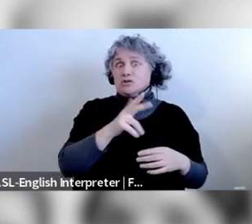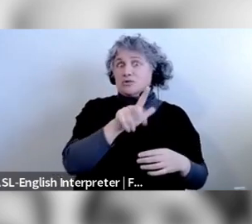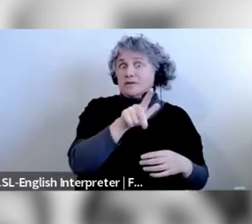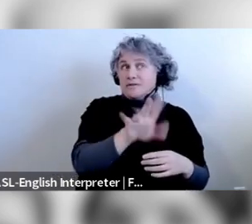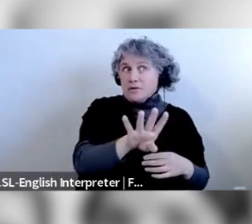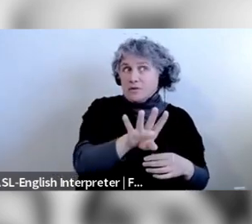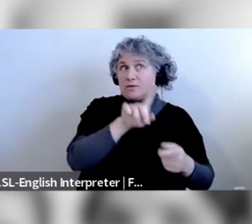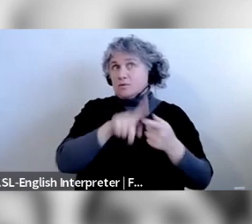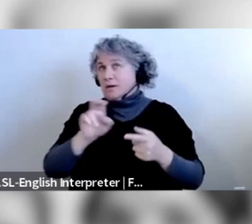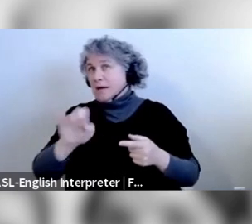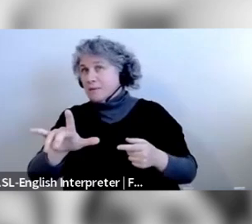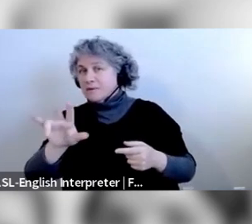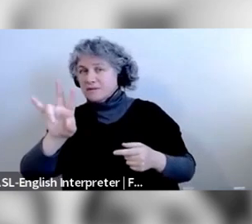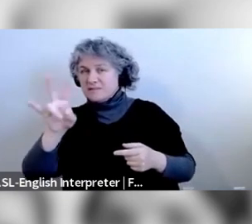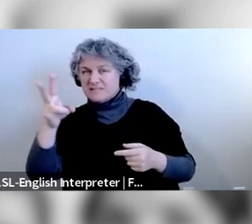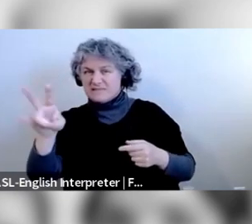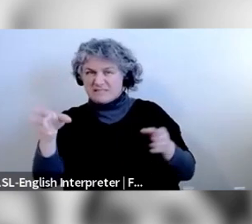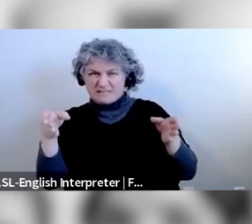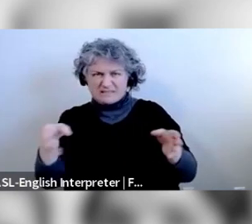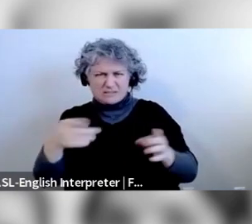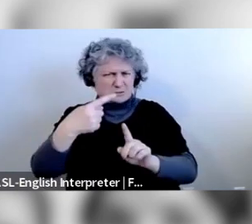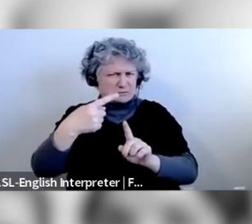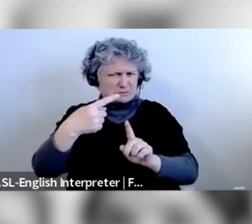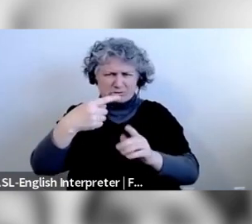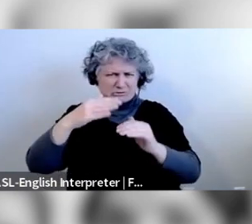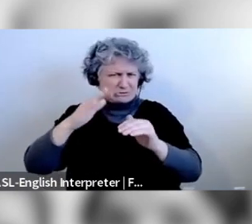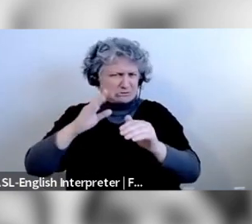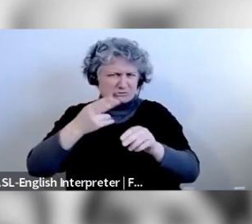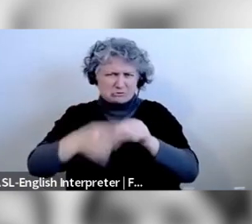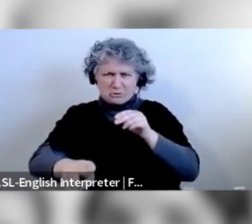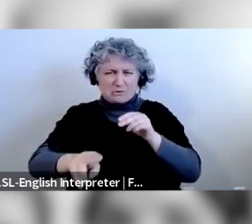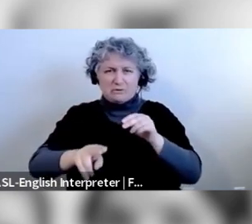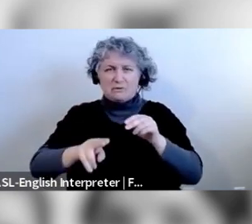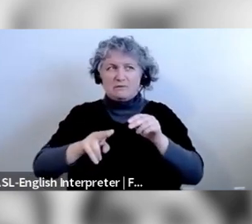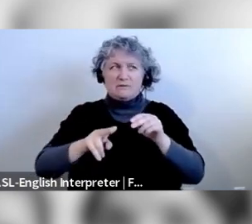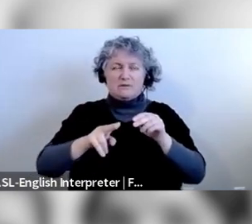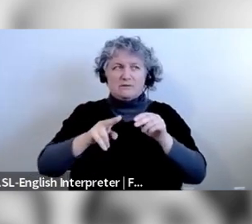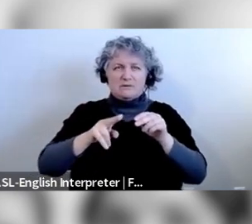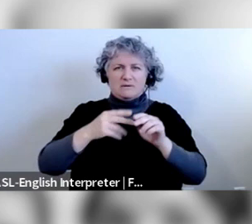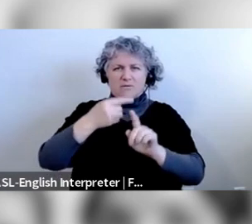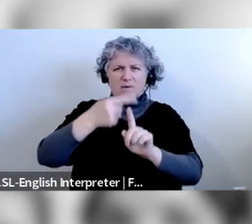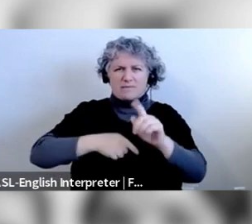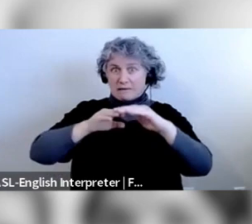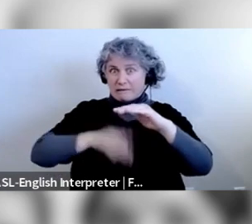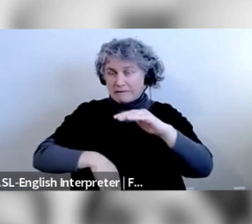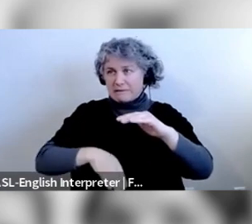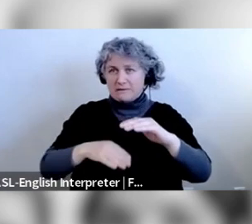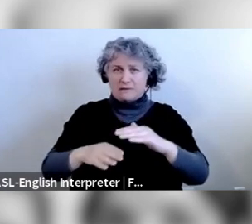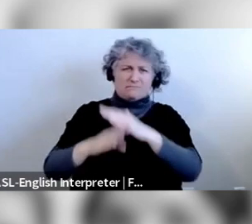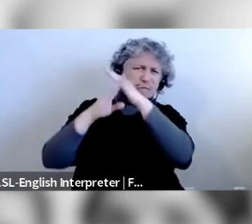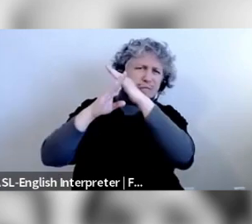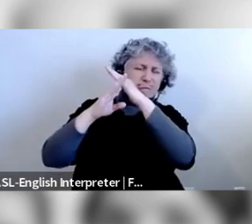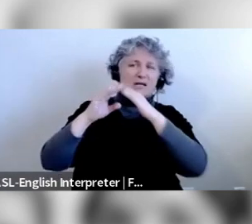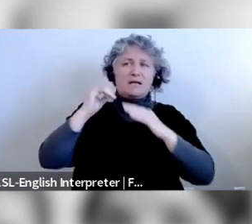April 17th is rather short. It's less than a month. And in terms of a barrier, when you're looking at